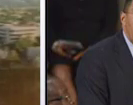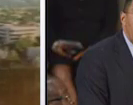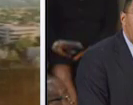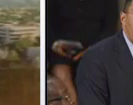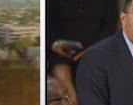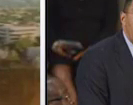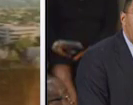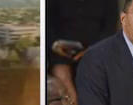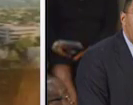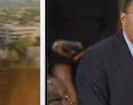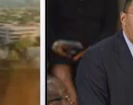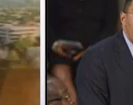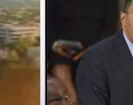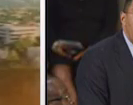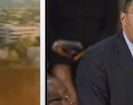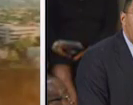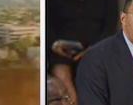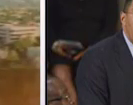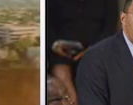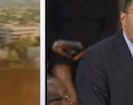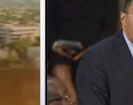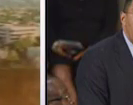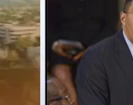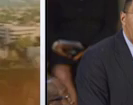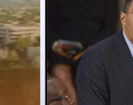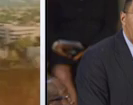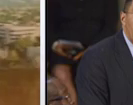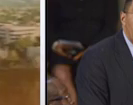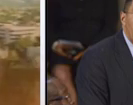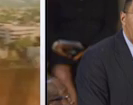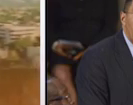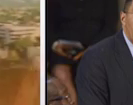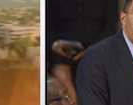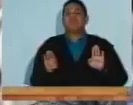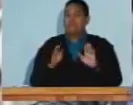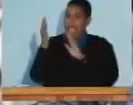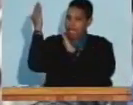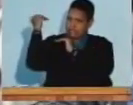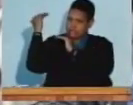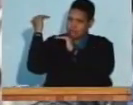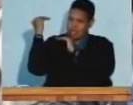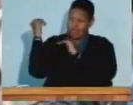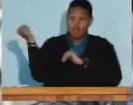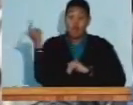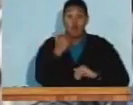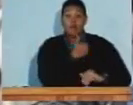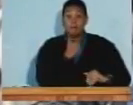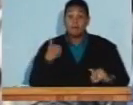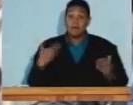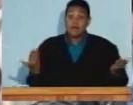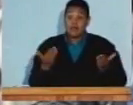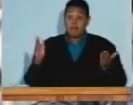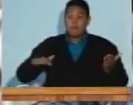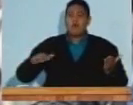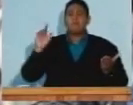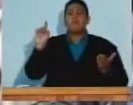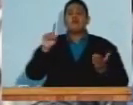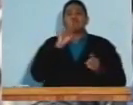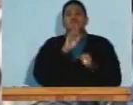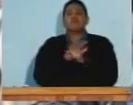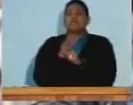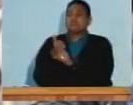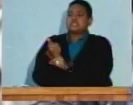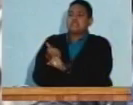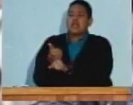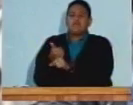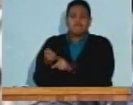on parliamentarians to be good role models and examples of good public conduct. Every member of this House must recommit